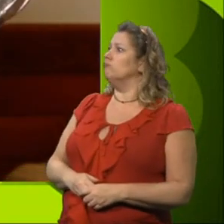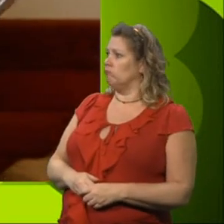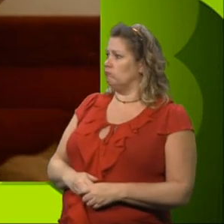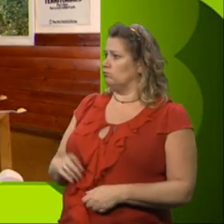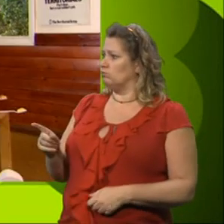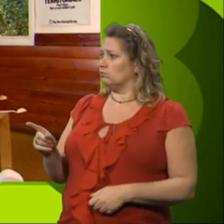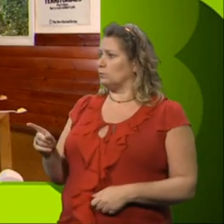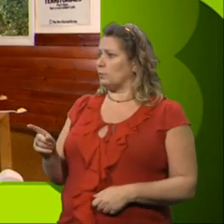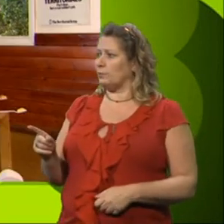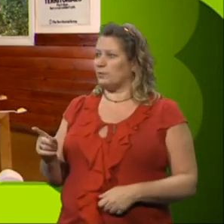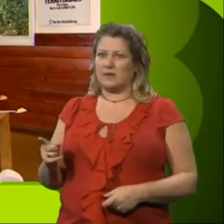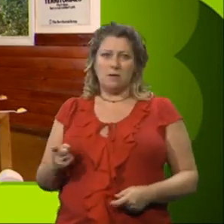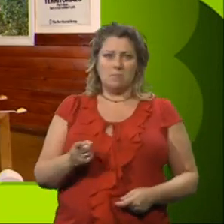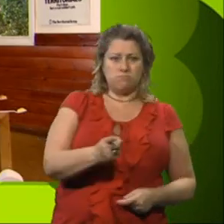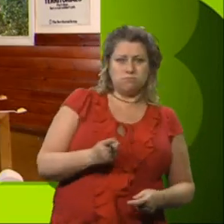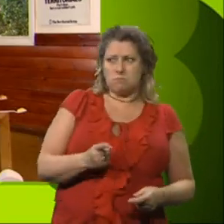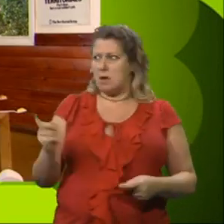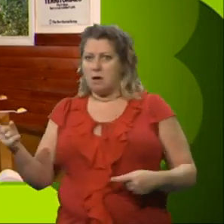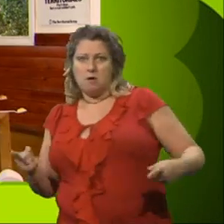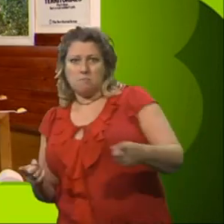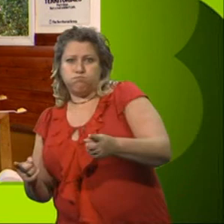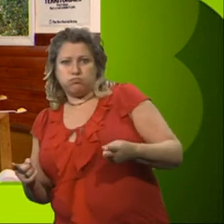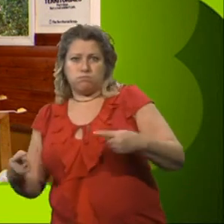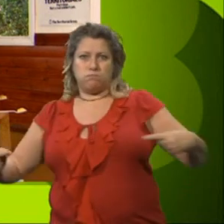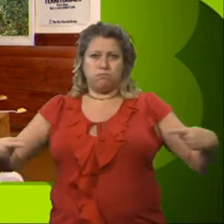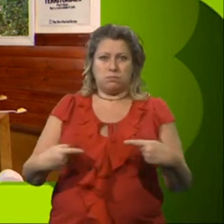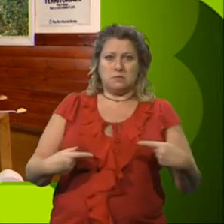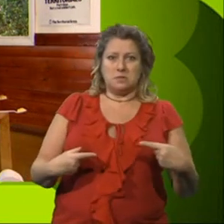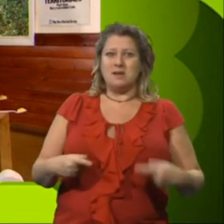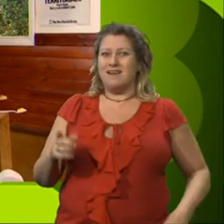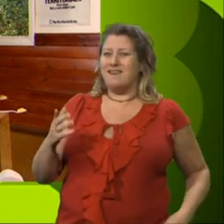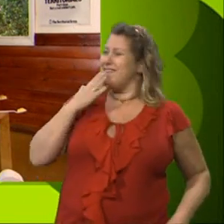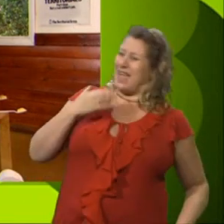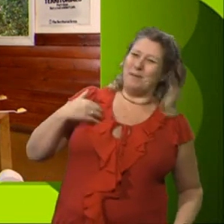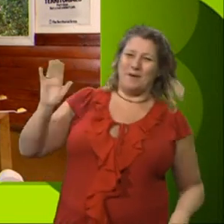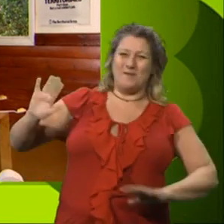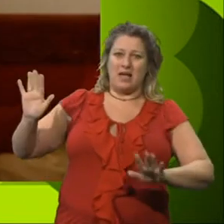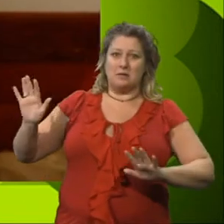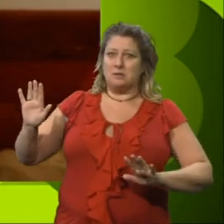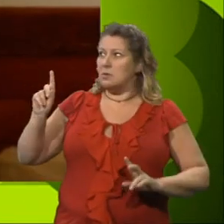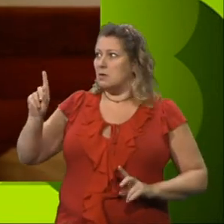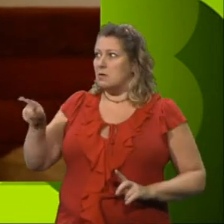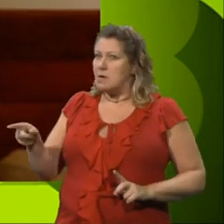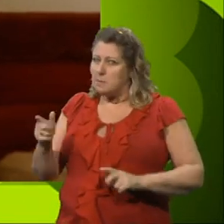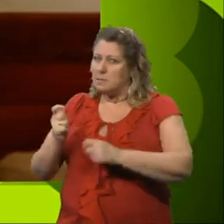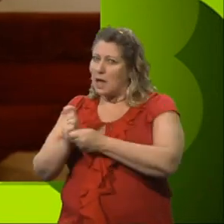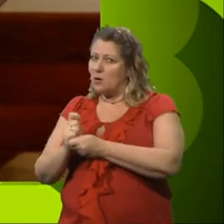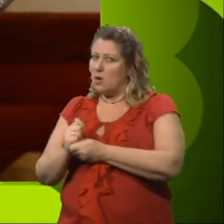Fight a tank with a tank. Nice one, Hacker. No need to tank me. And this thing fires potatoes, right? Even